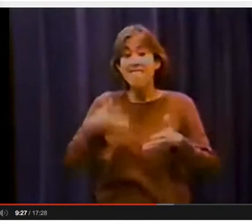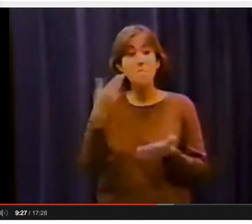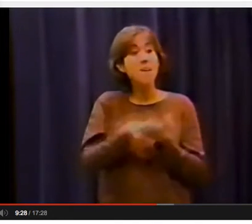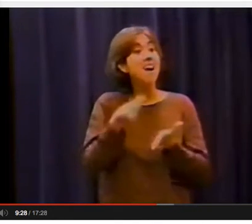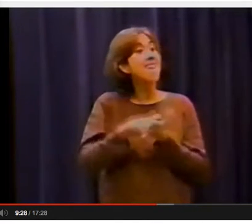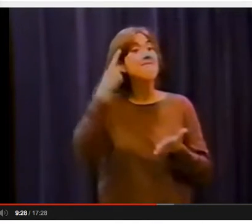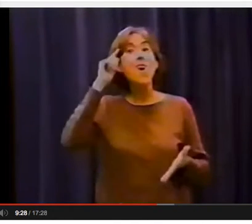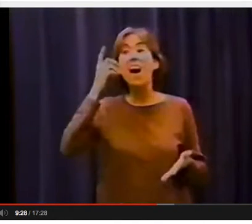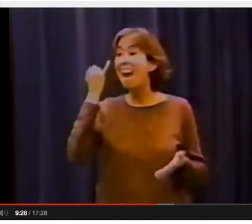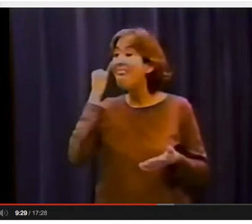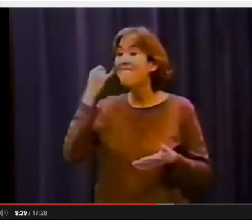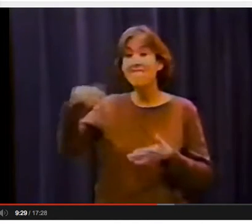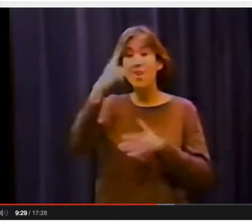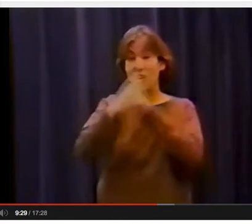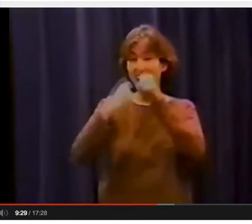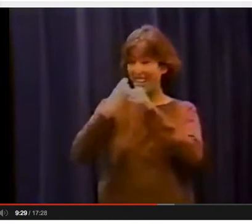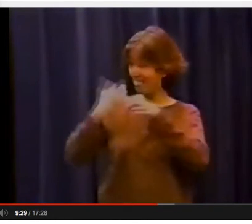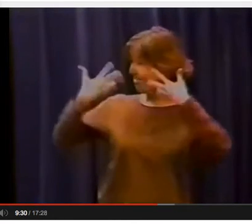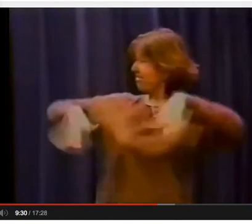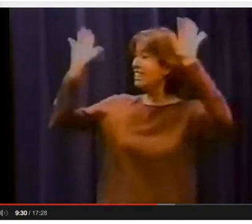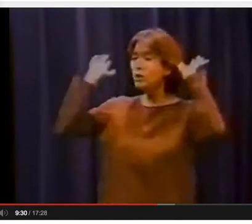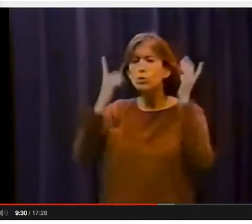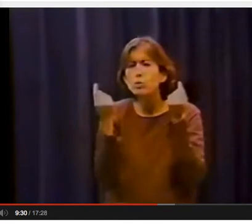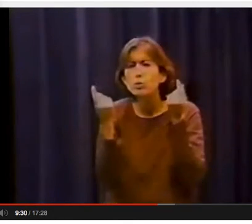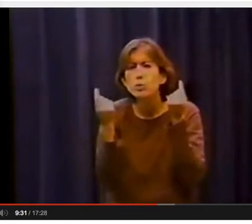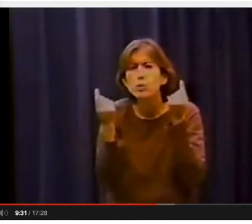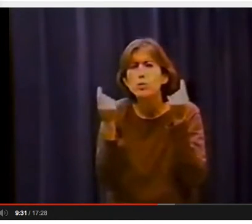So when the money started increasing,